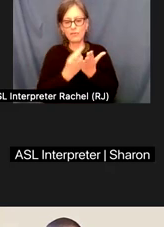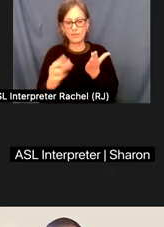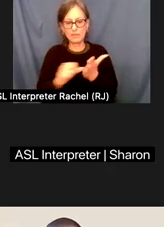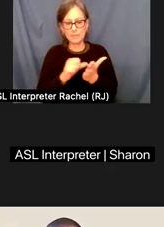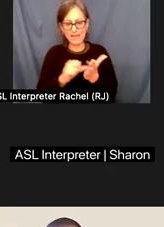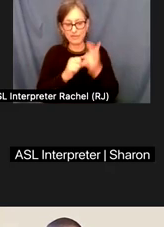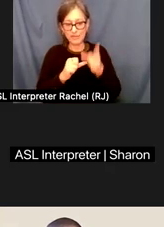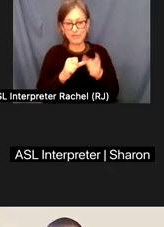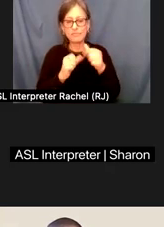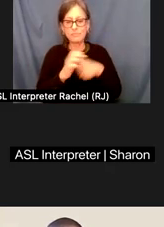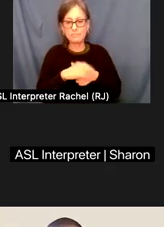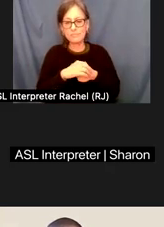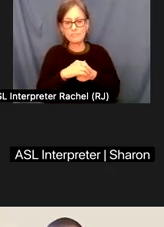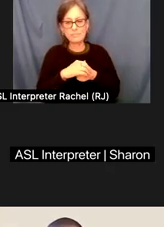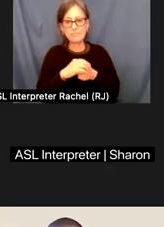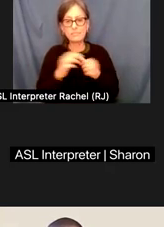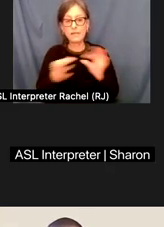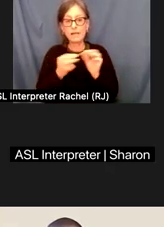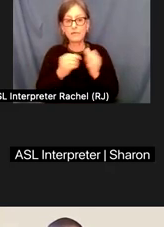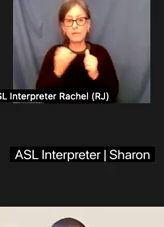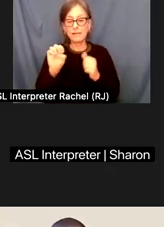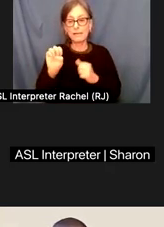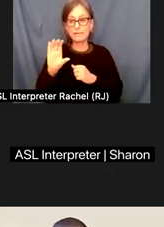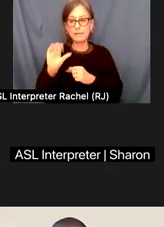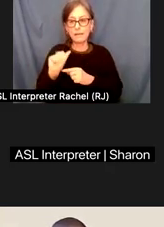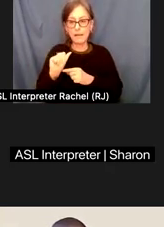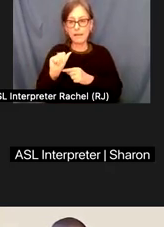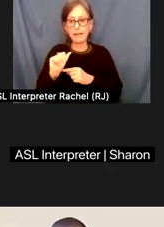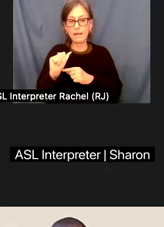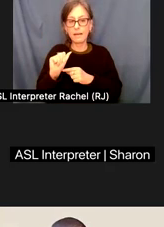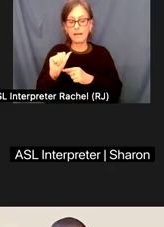can connect with ECA and the Bay Area Earthquake